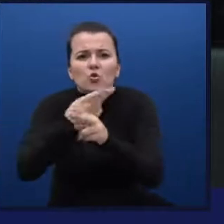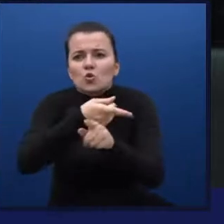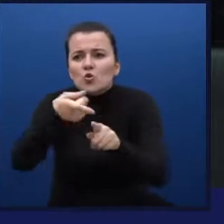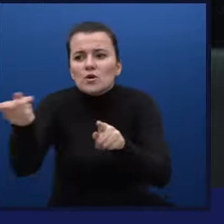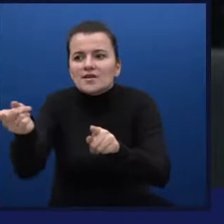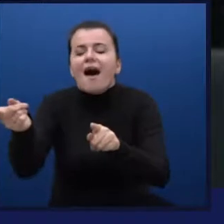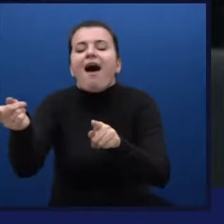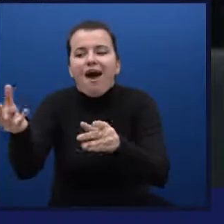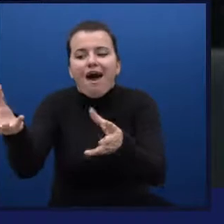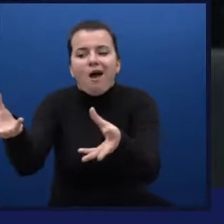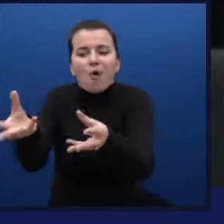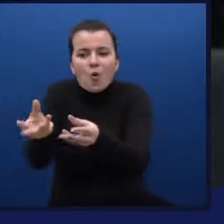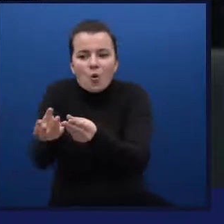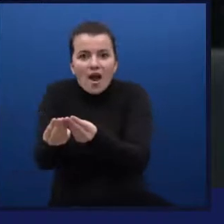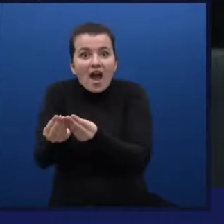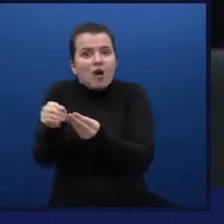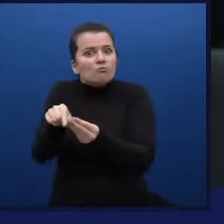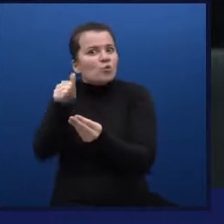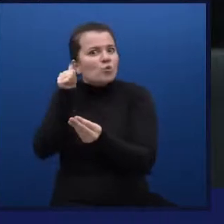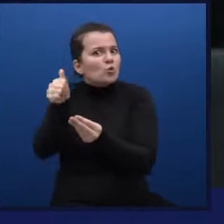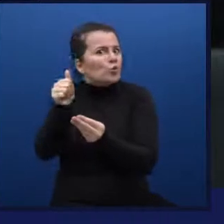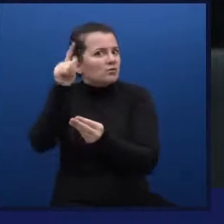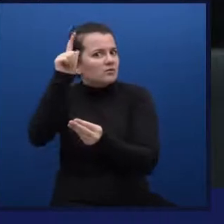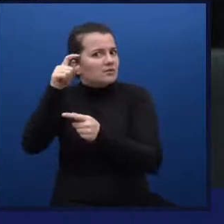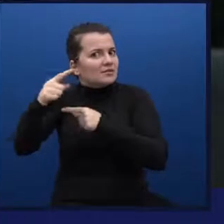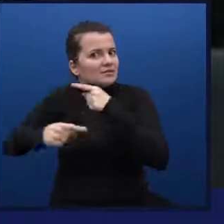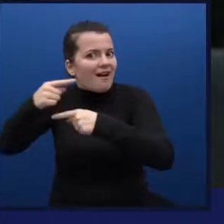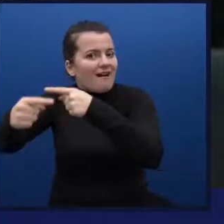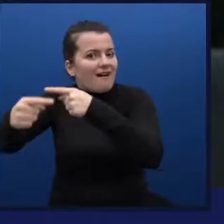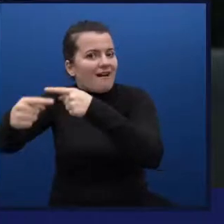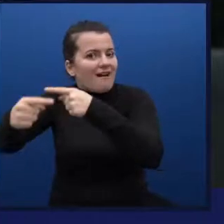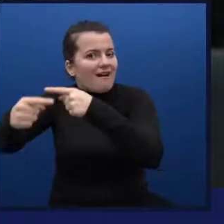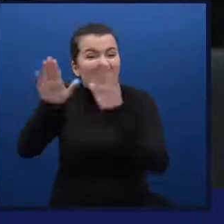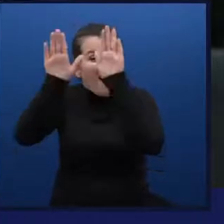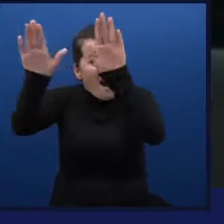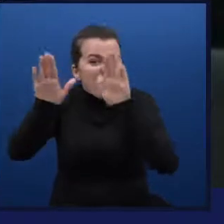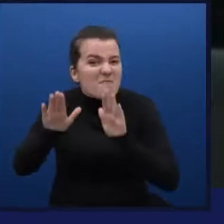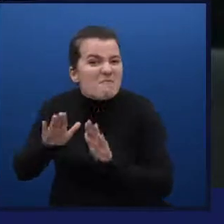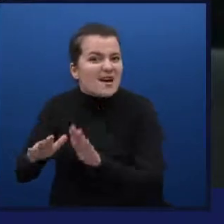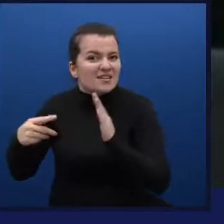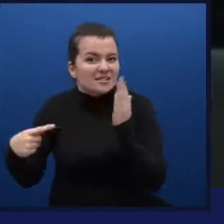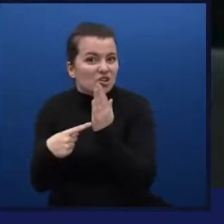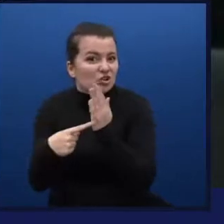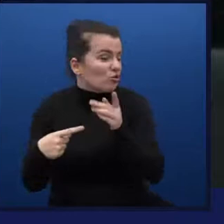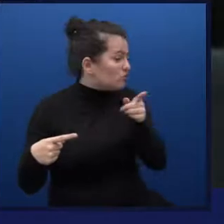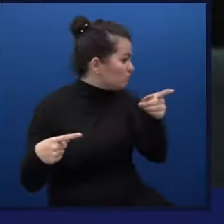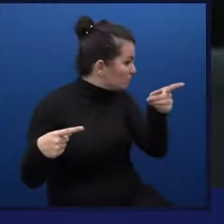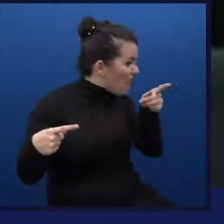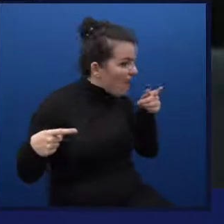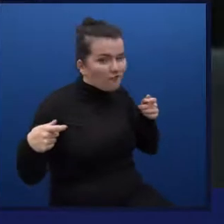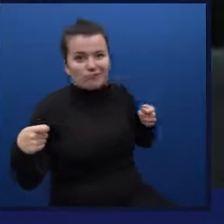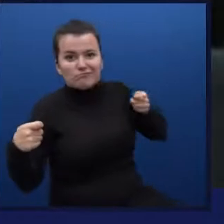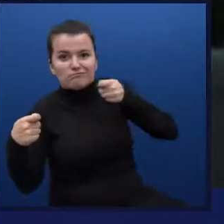to this amazing technology that we as a community have been talking about for years now.